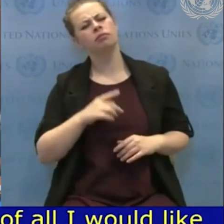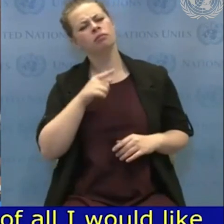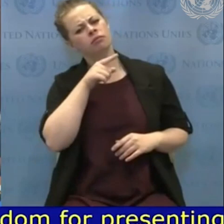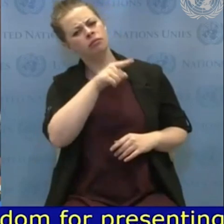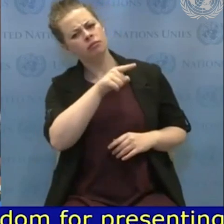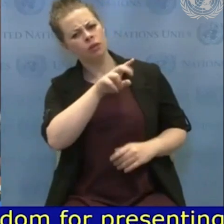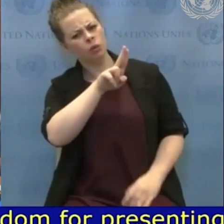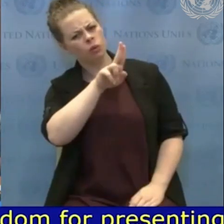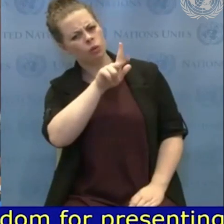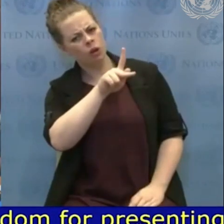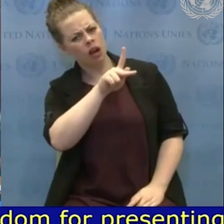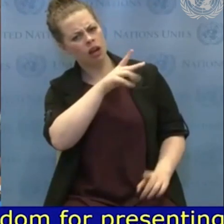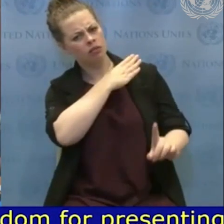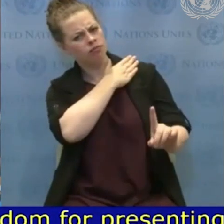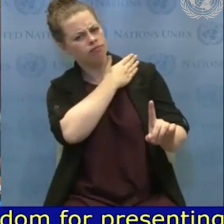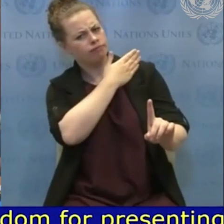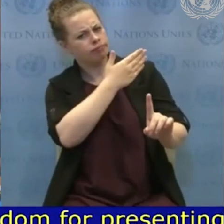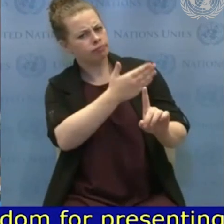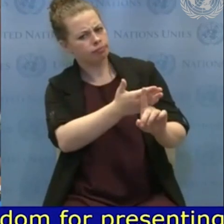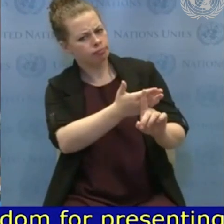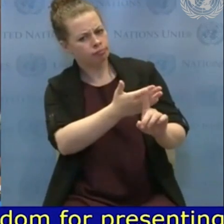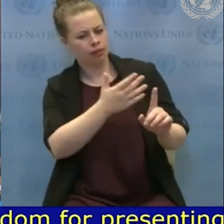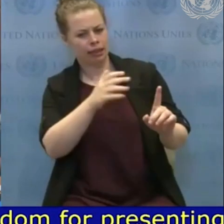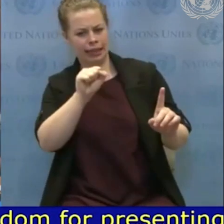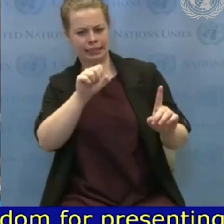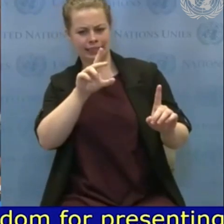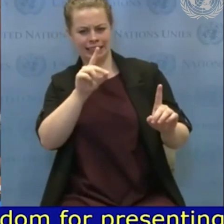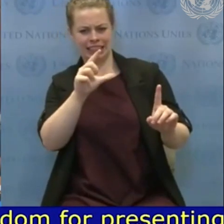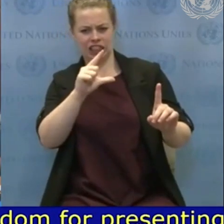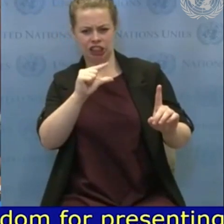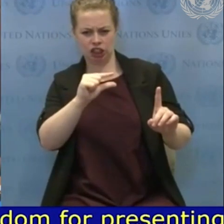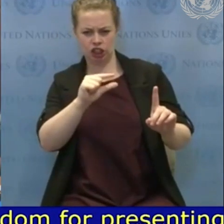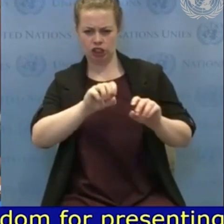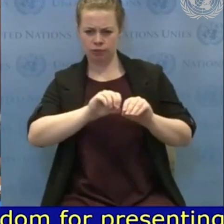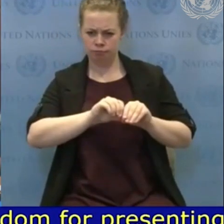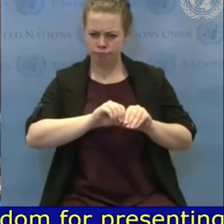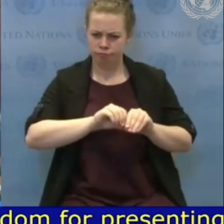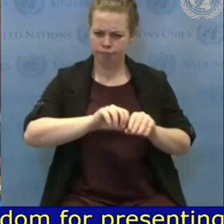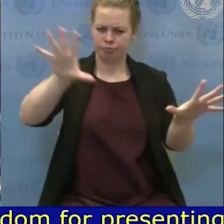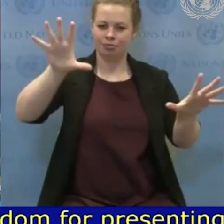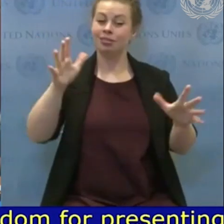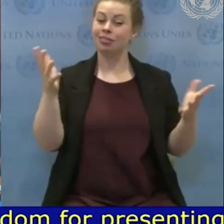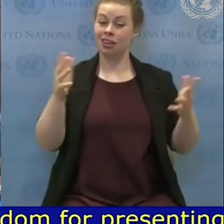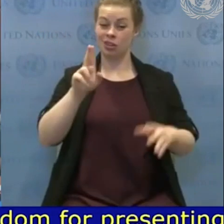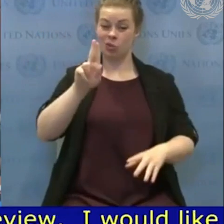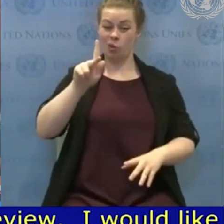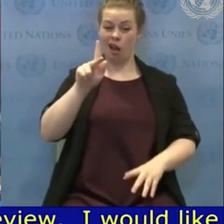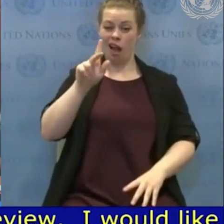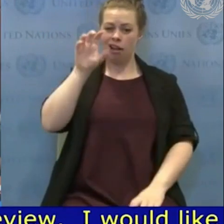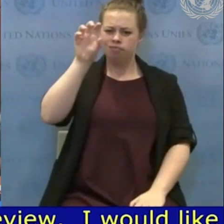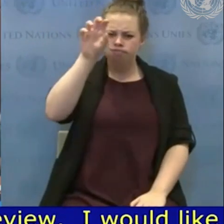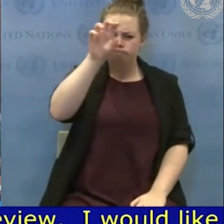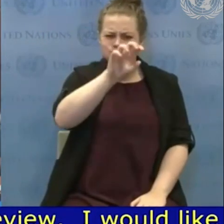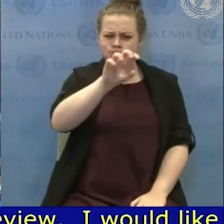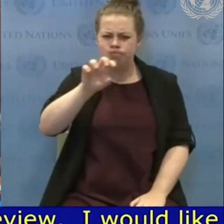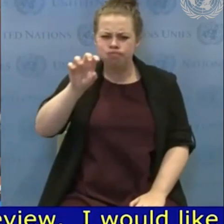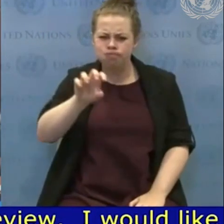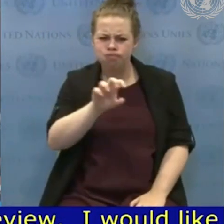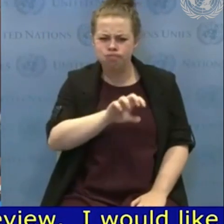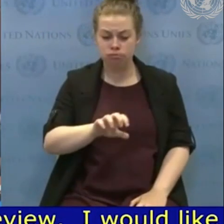experience of delivering the SDGs across the country's different regions and devolved administrations, and